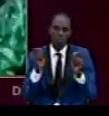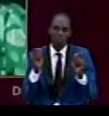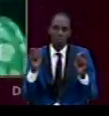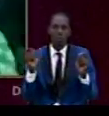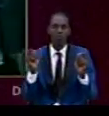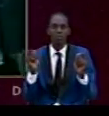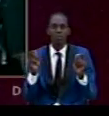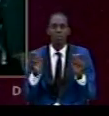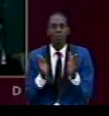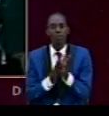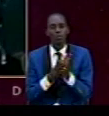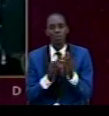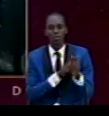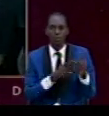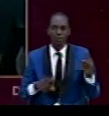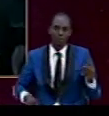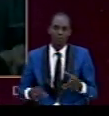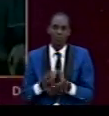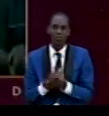Praise the Lord.